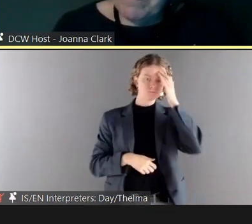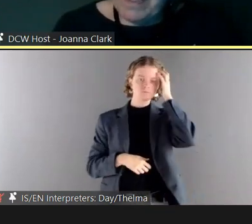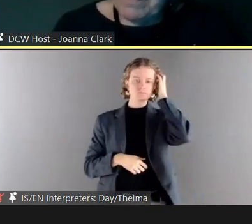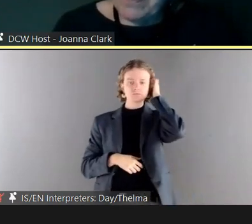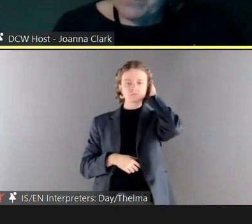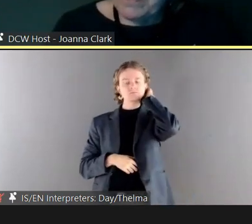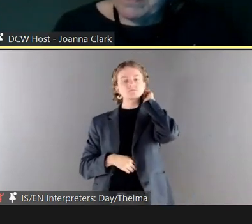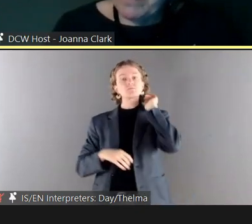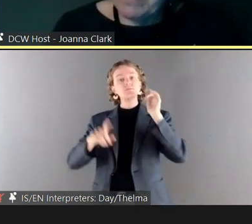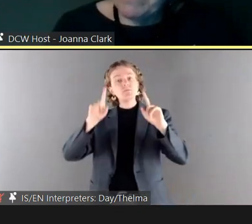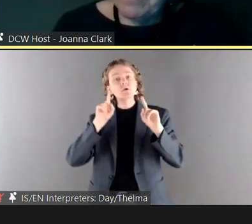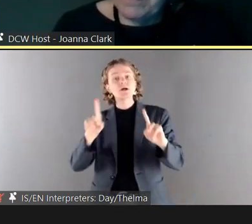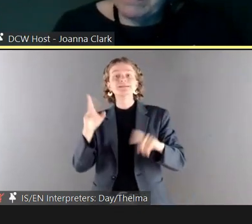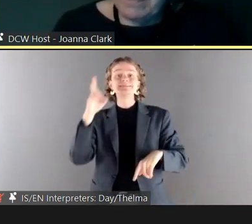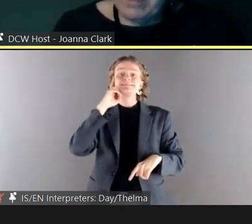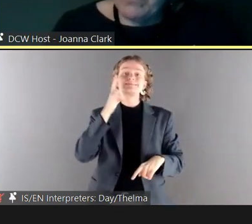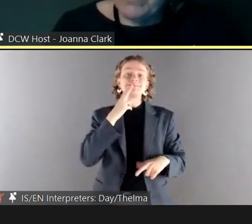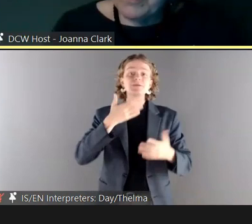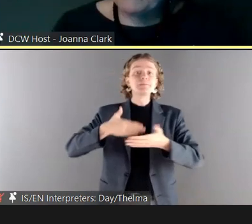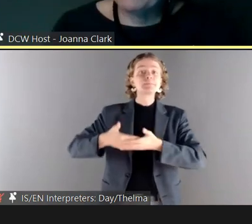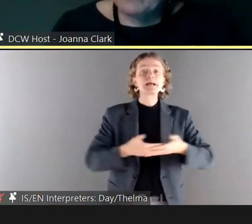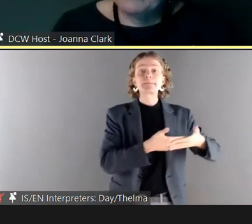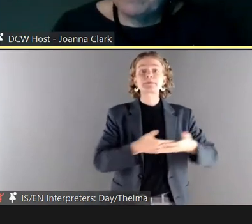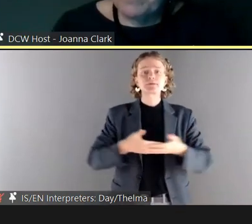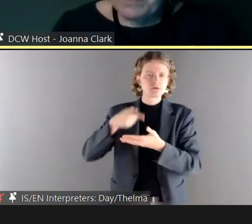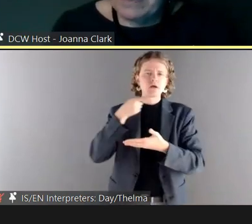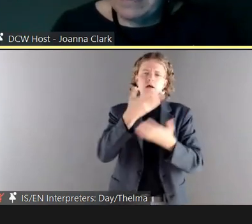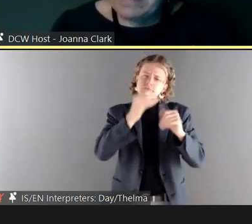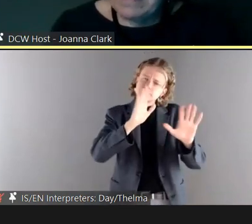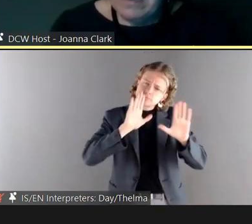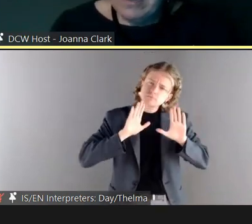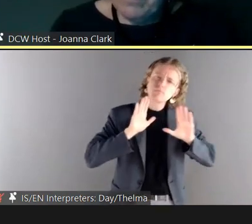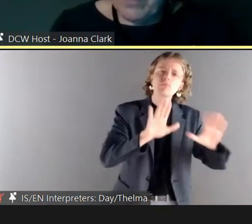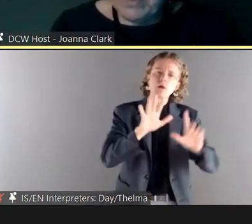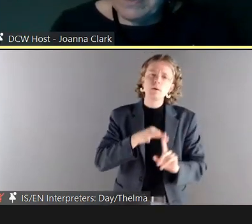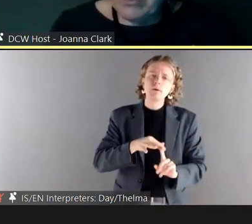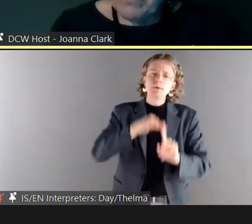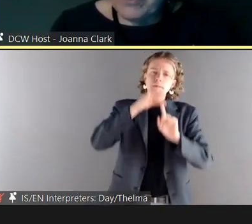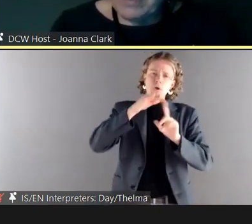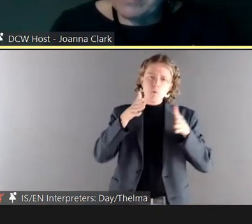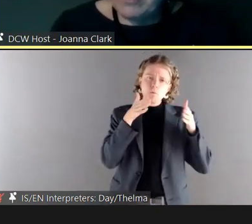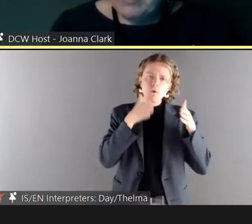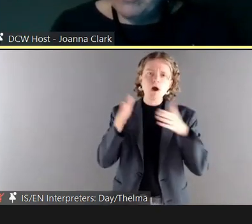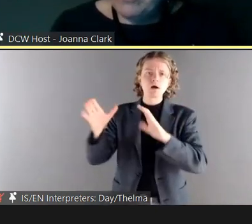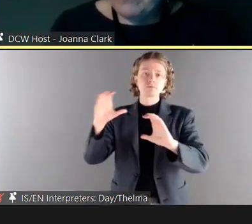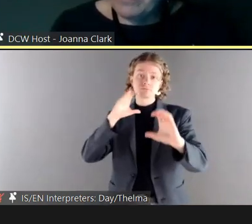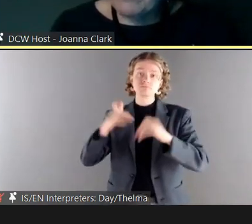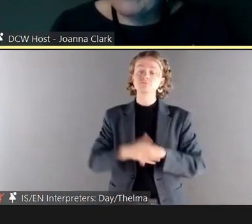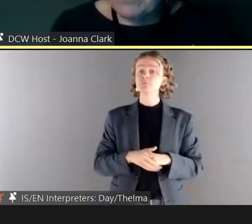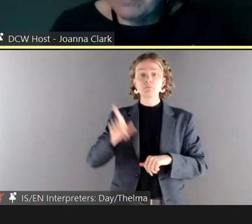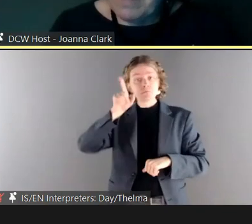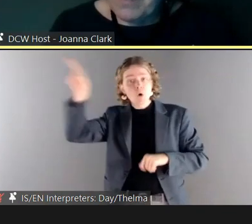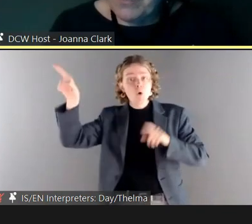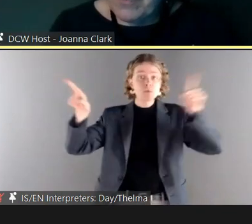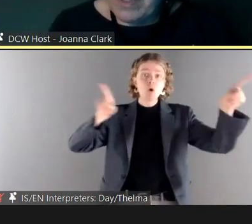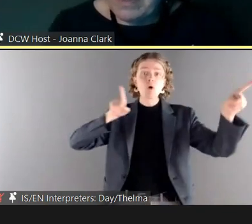deaf babies will begin by developing their own special way of communicating, pointing at objects, using